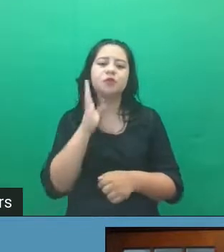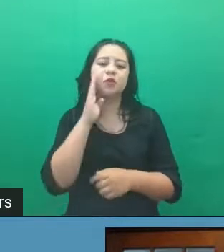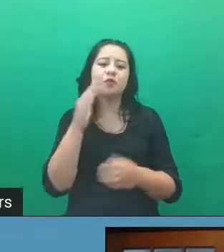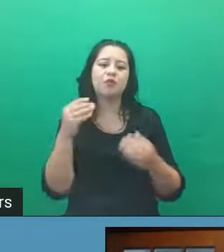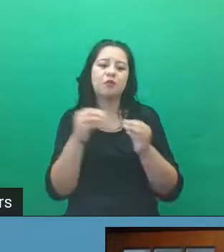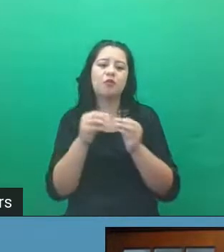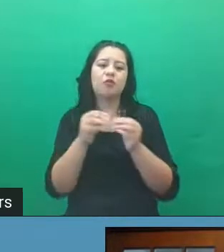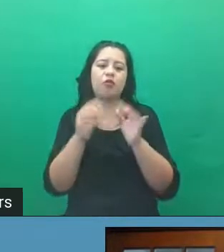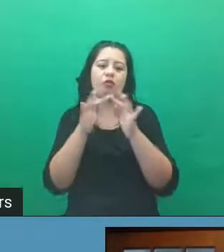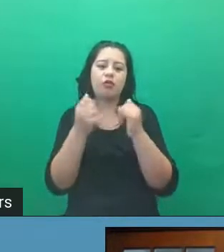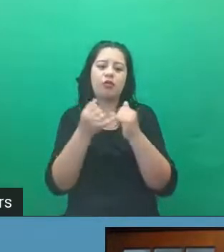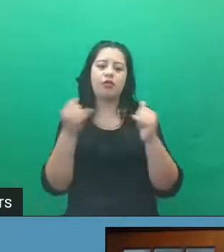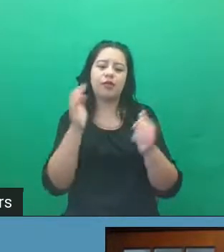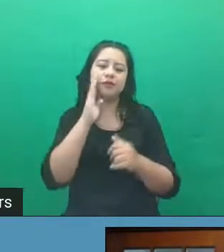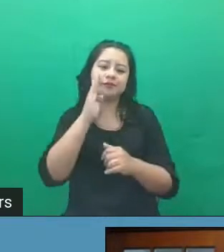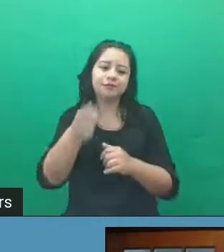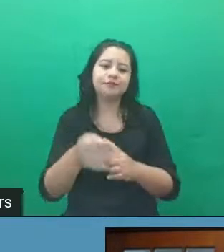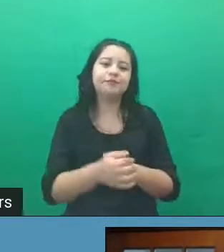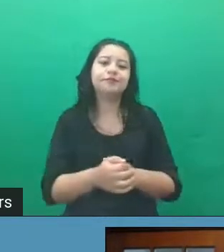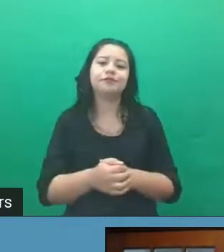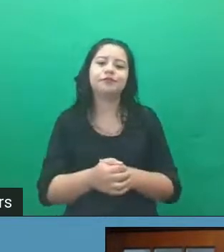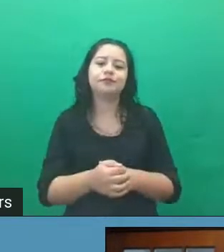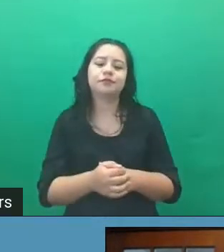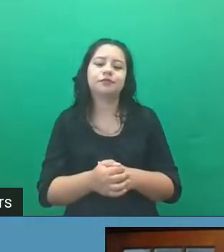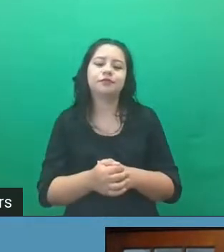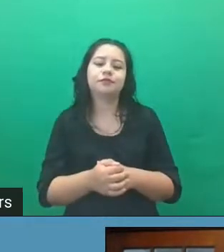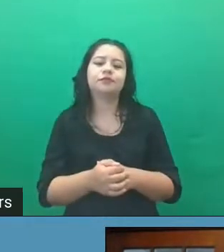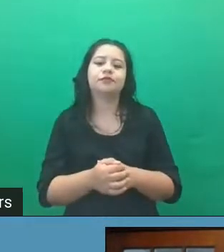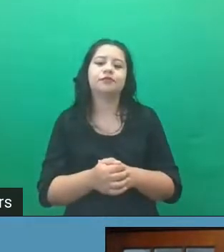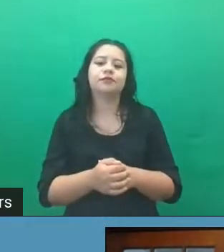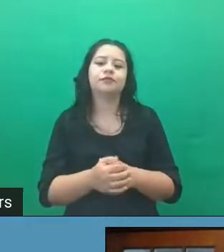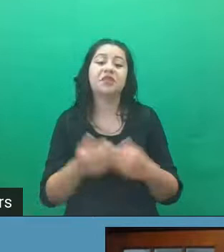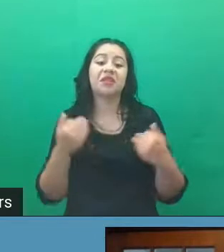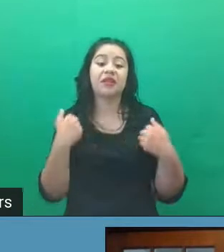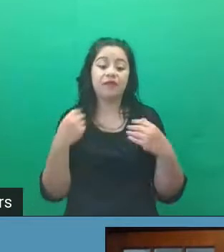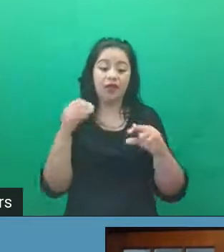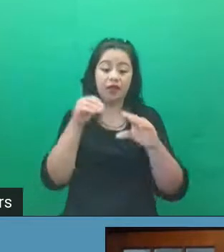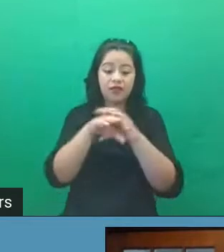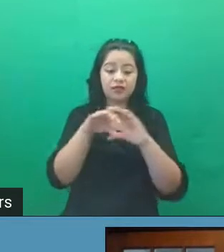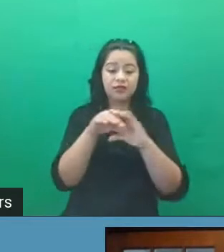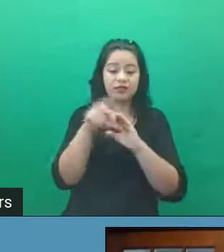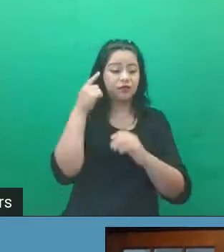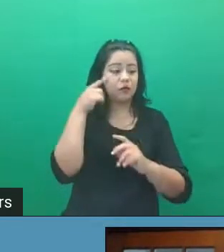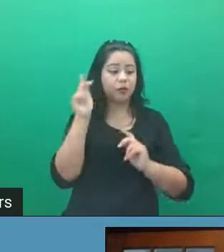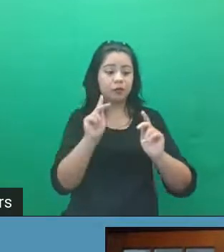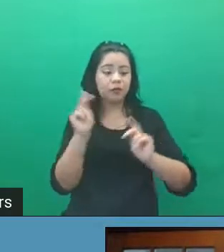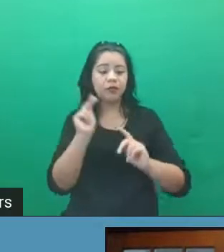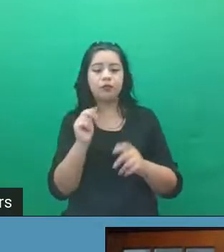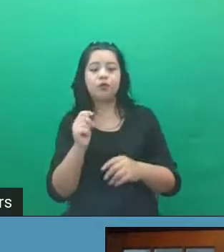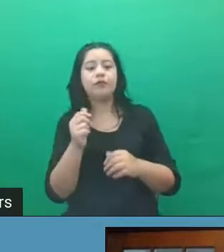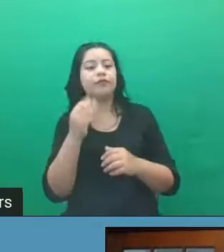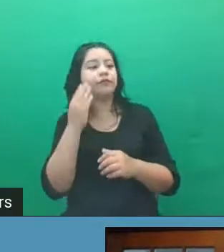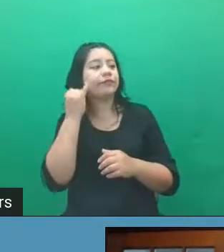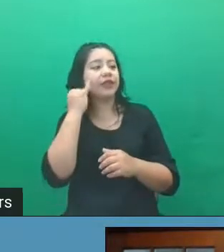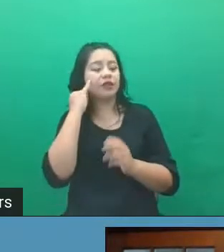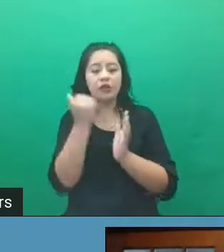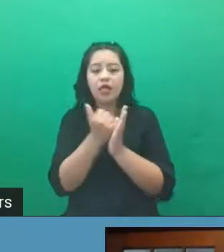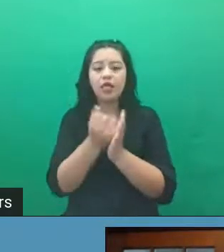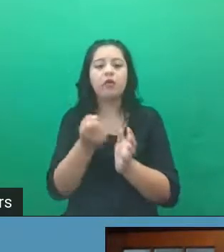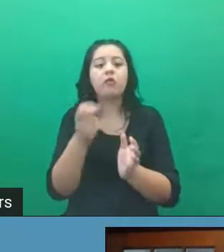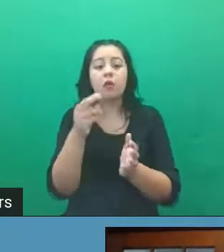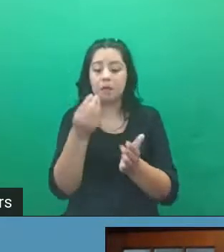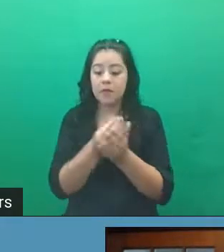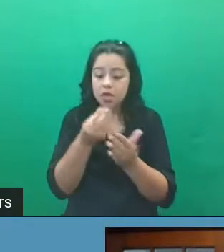and I think some of the access that we're able to provide for folks, whether it was through health or